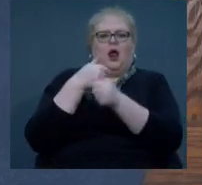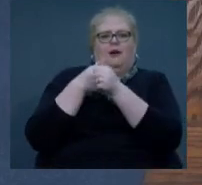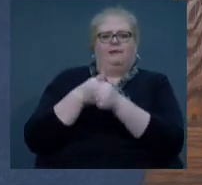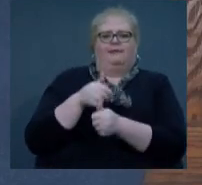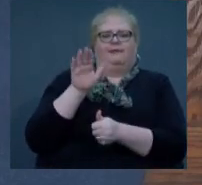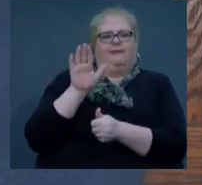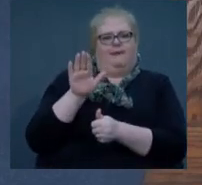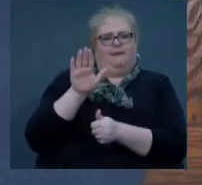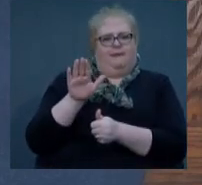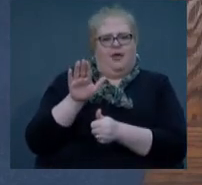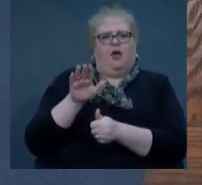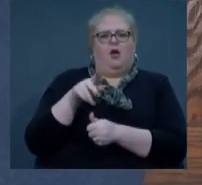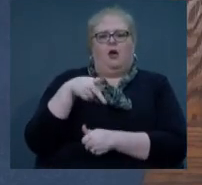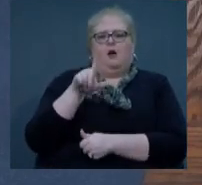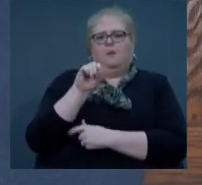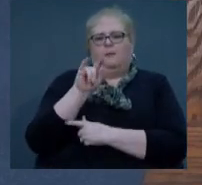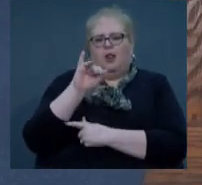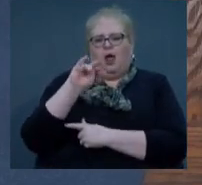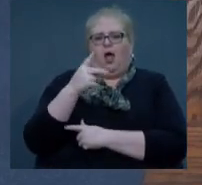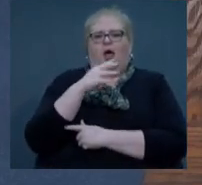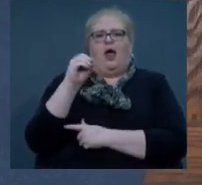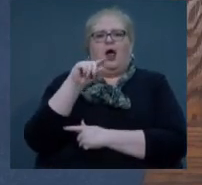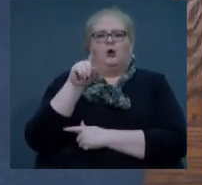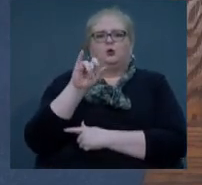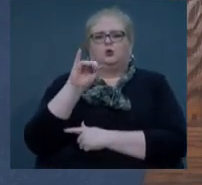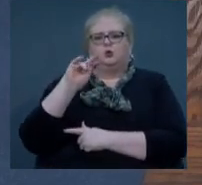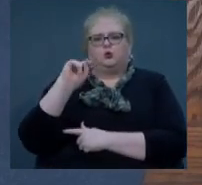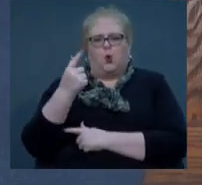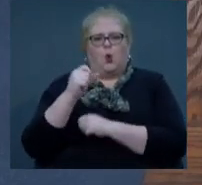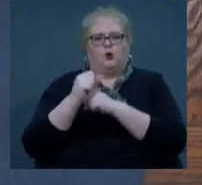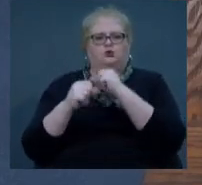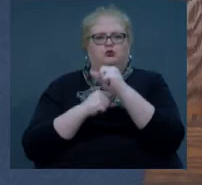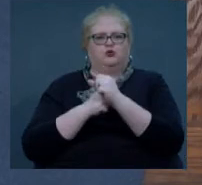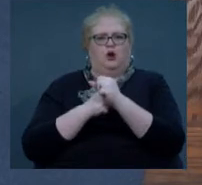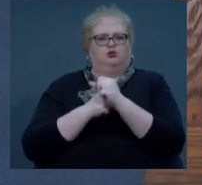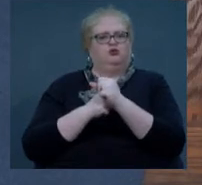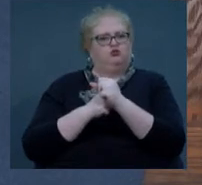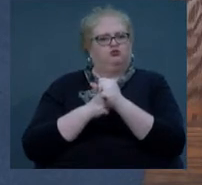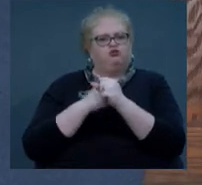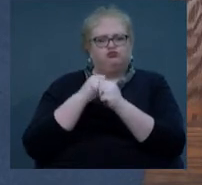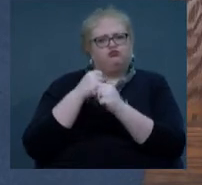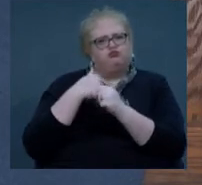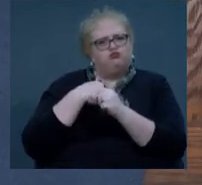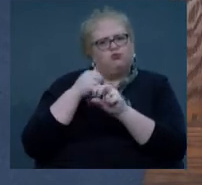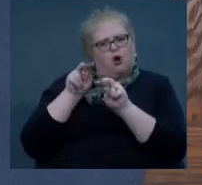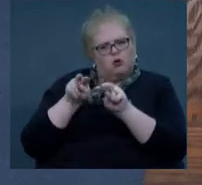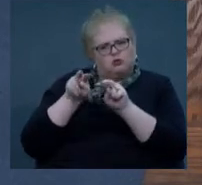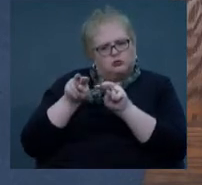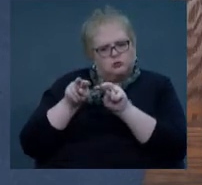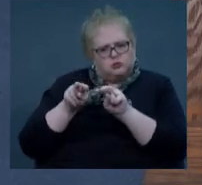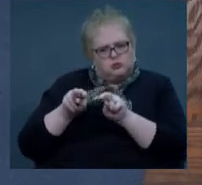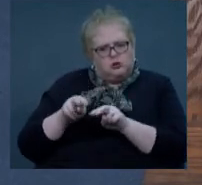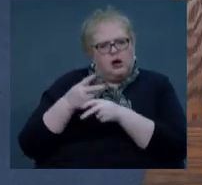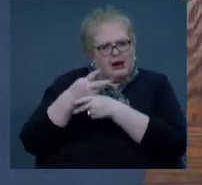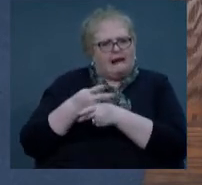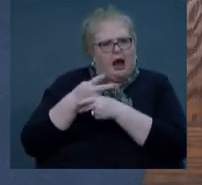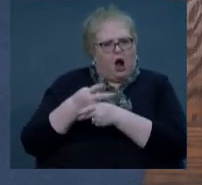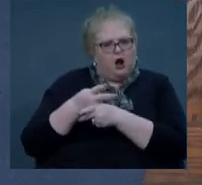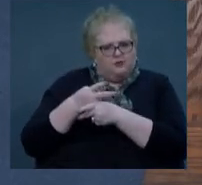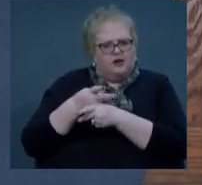zoning structure very carefully. And they have this kind of structure